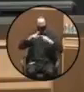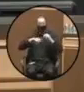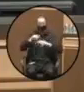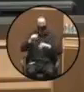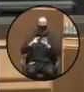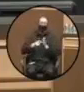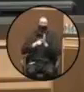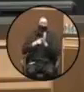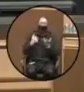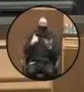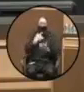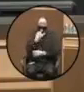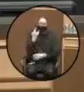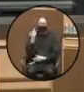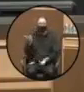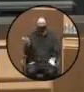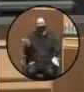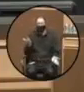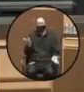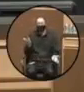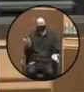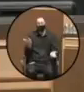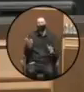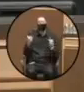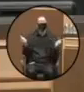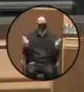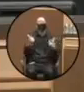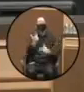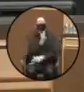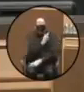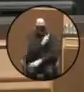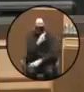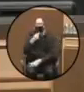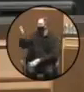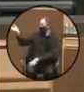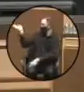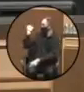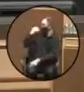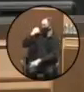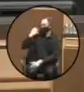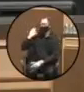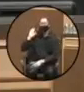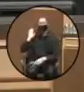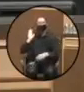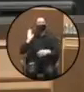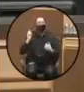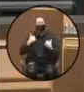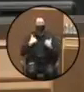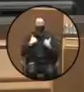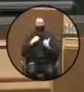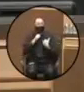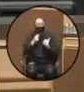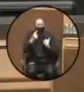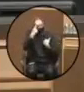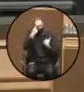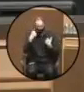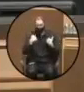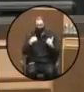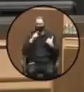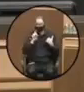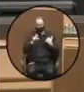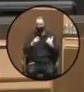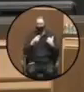must wear a mask. We are all vaccinated. I do not think that it is necessary for me to wear a